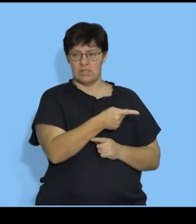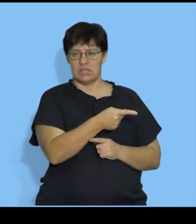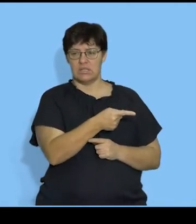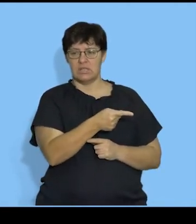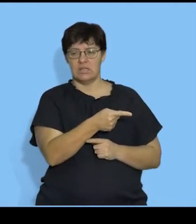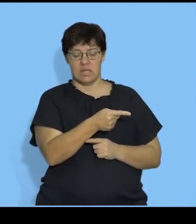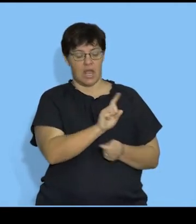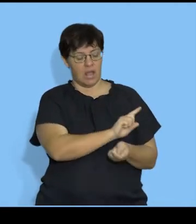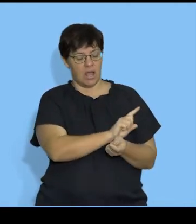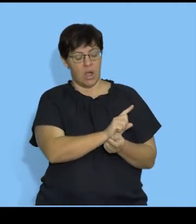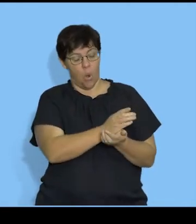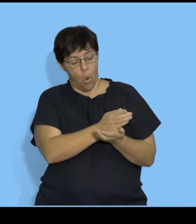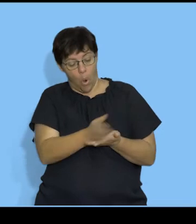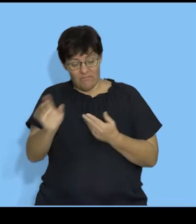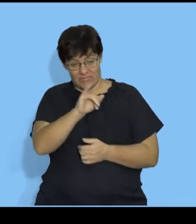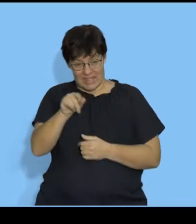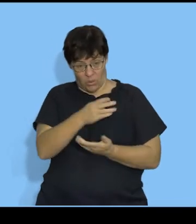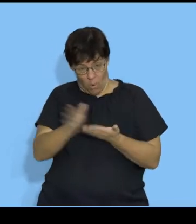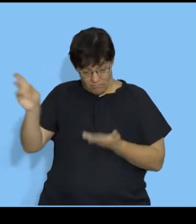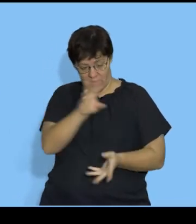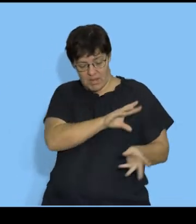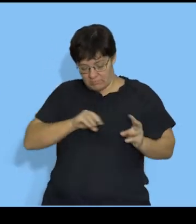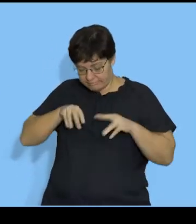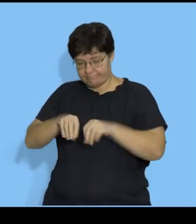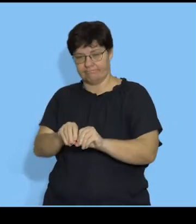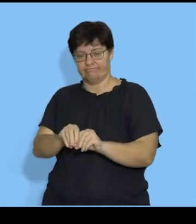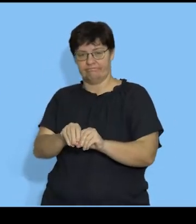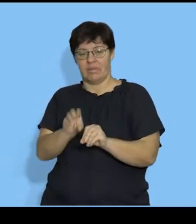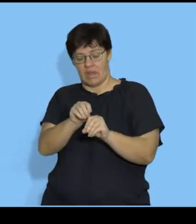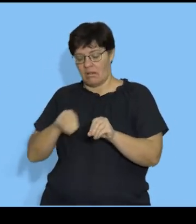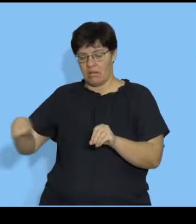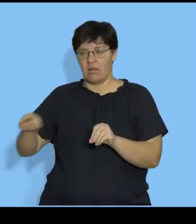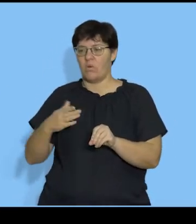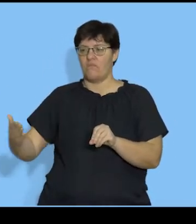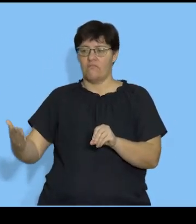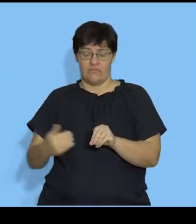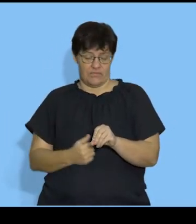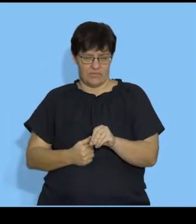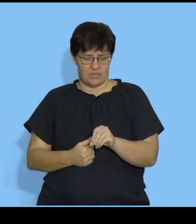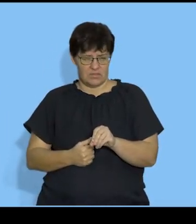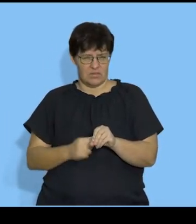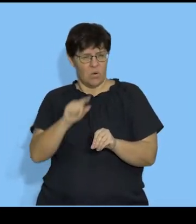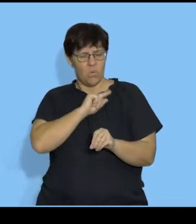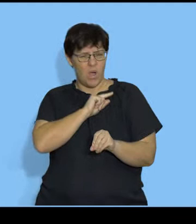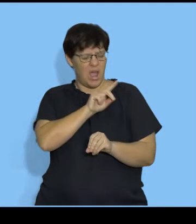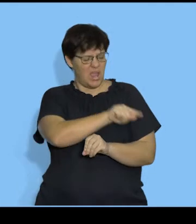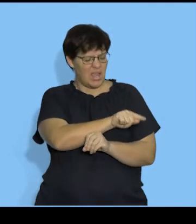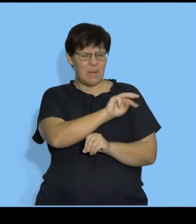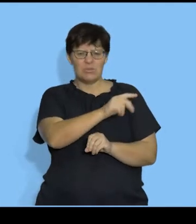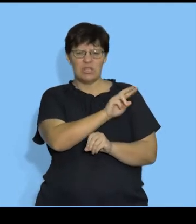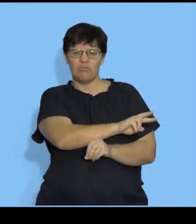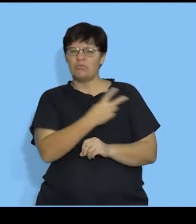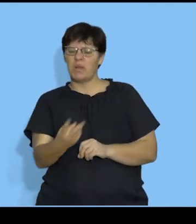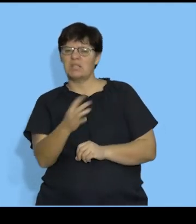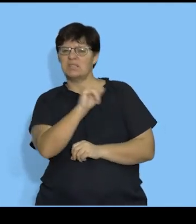solution that we're talking about in this case is zinc chloride. Now, why are we saying magnesium has displaced zinc, you'll